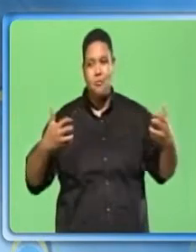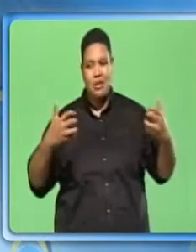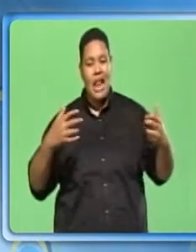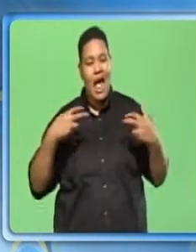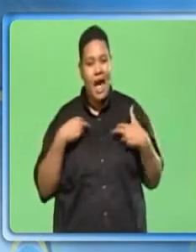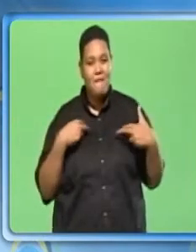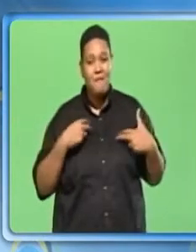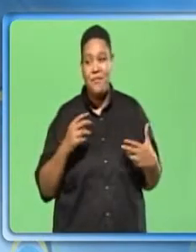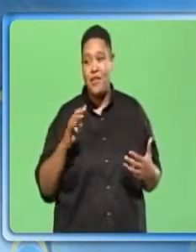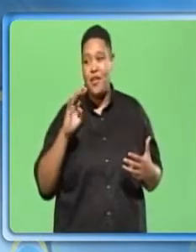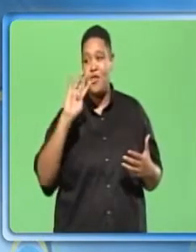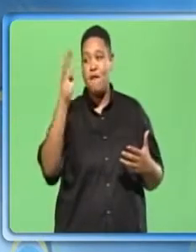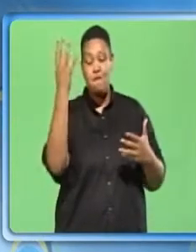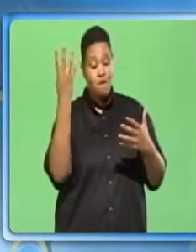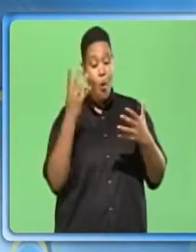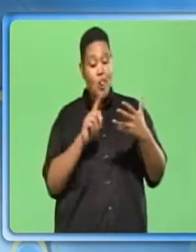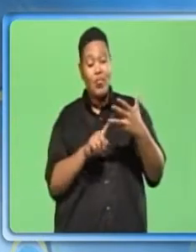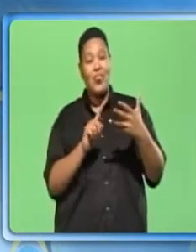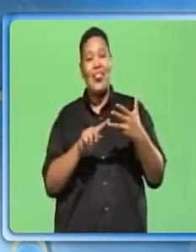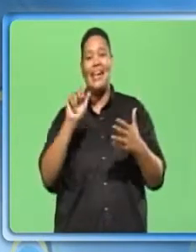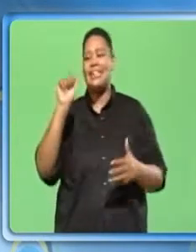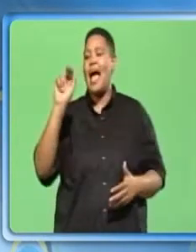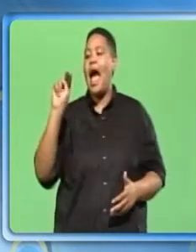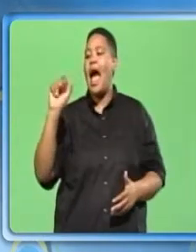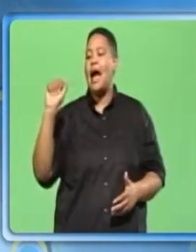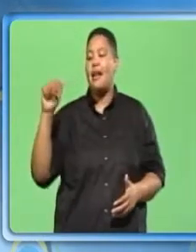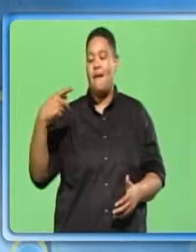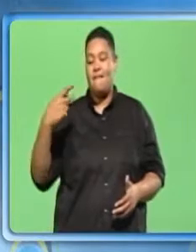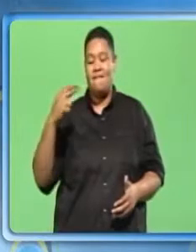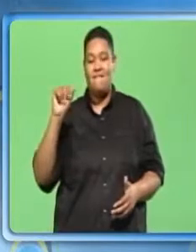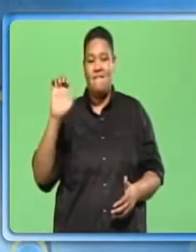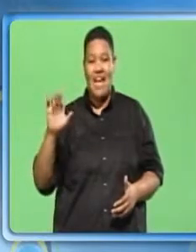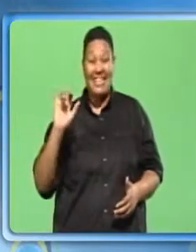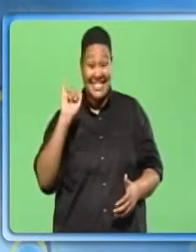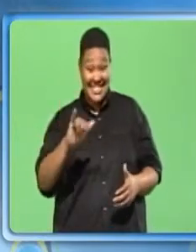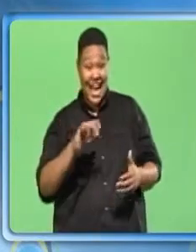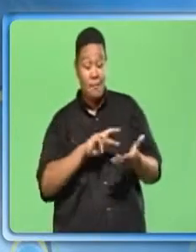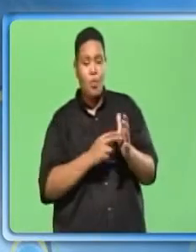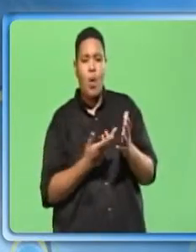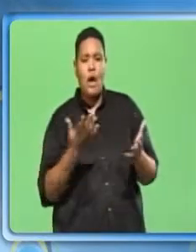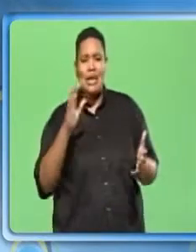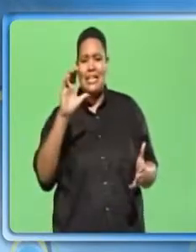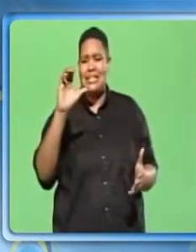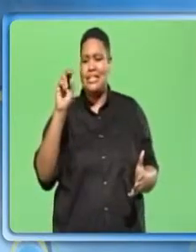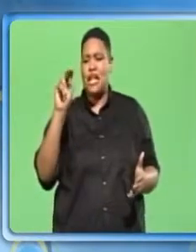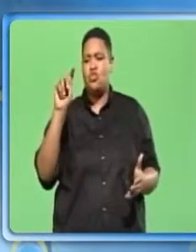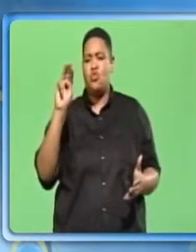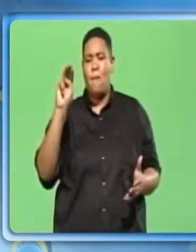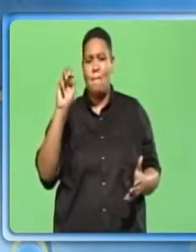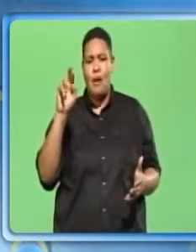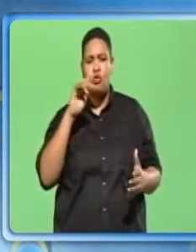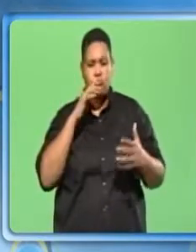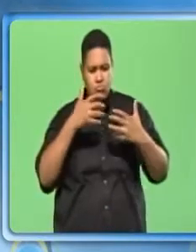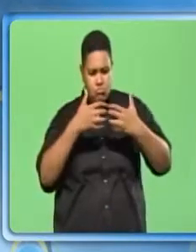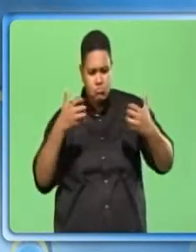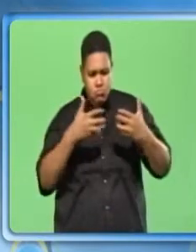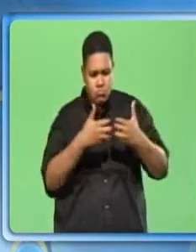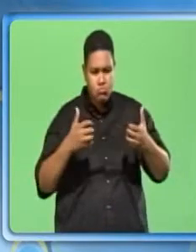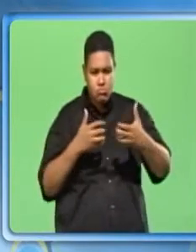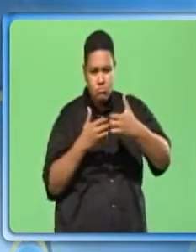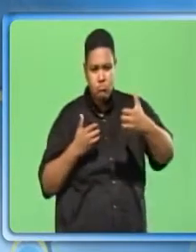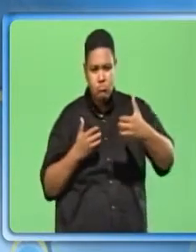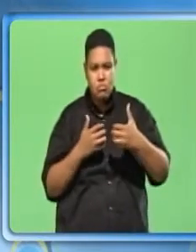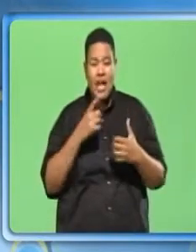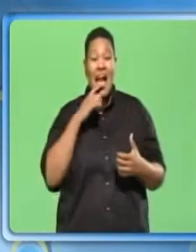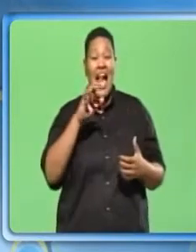stage of mitosis is called anaphase. At this stage, the centromere splits into 2, and the spindle fibers pull